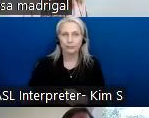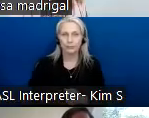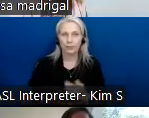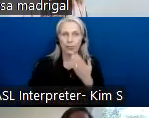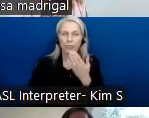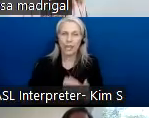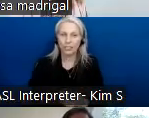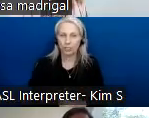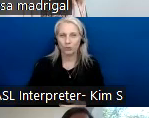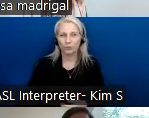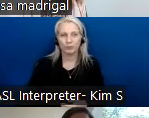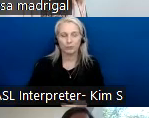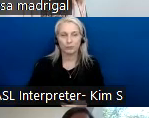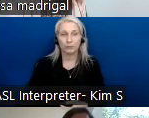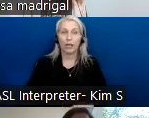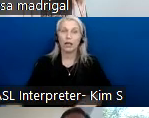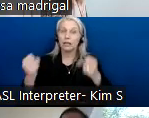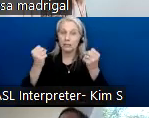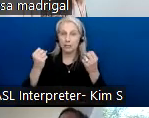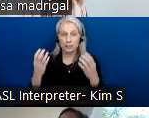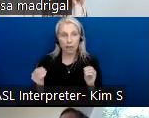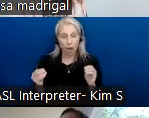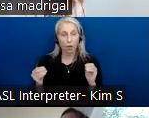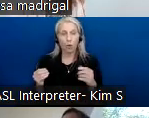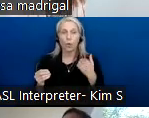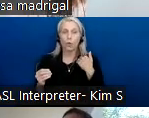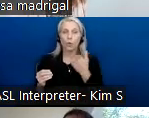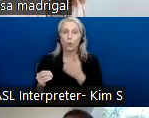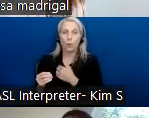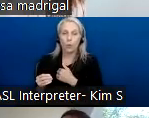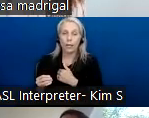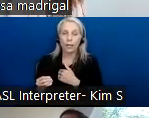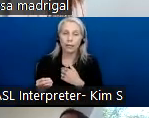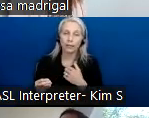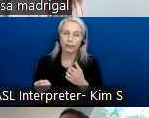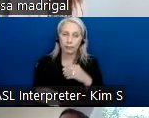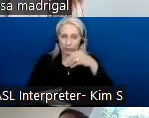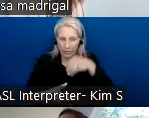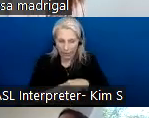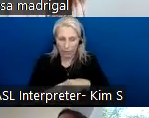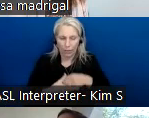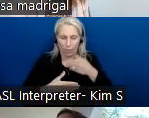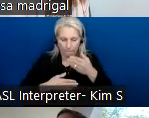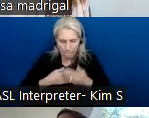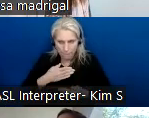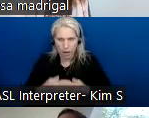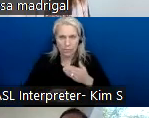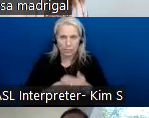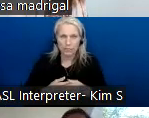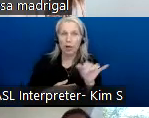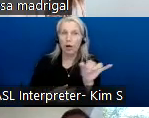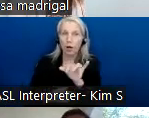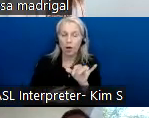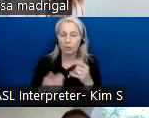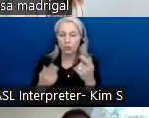Thank you. Okay, so we are in the process of also